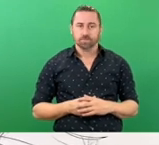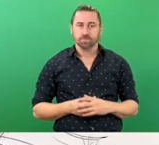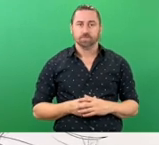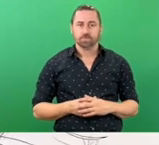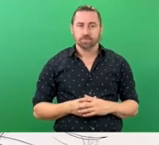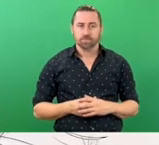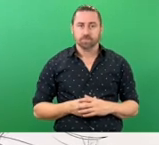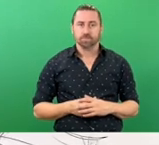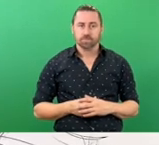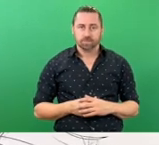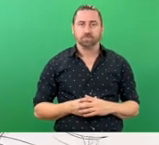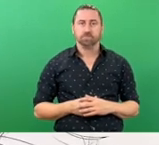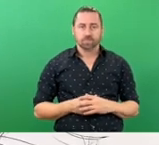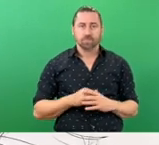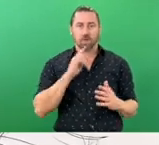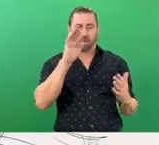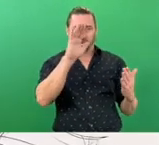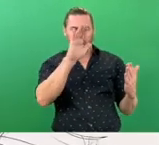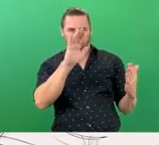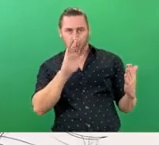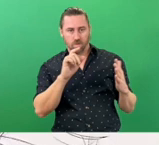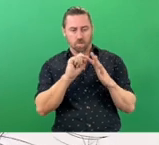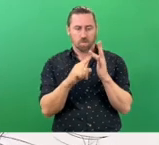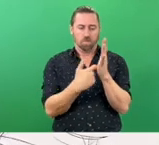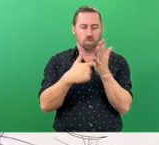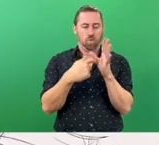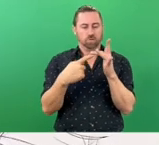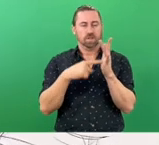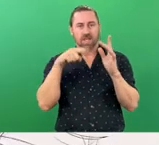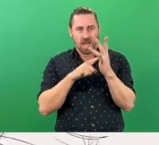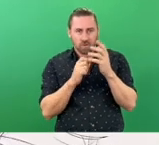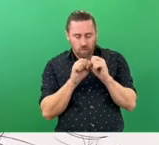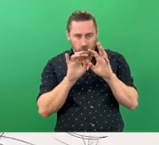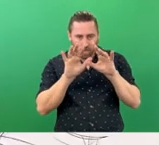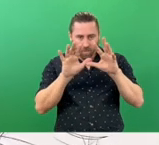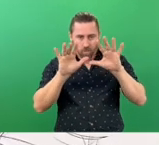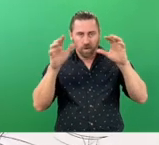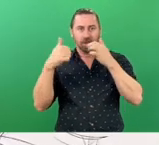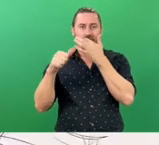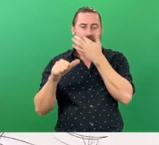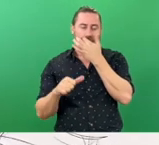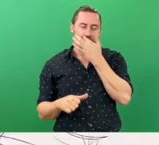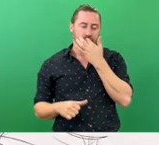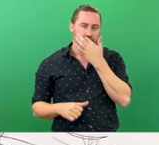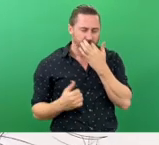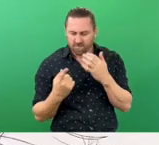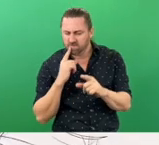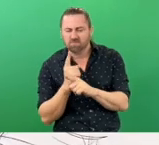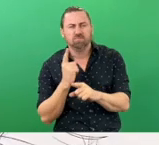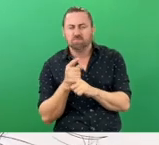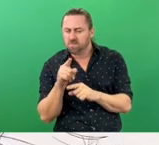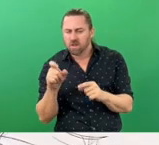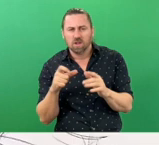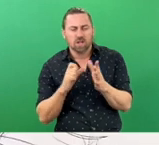Okay. So now you've started to build up your overall portrait. Is everybody seeing how that's developing? All right, yes. There's a comment